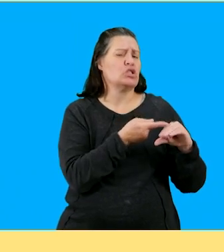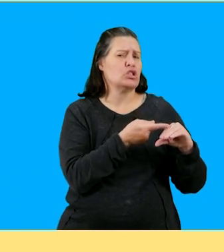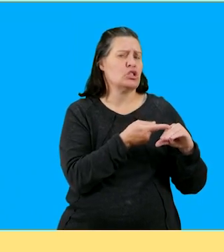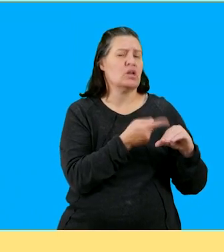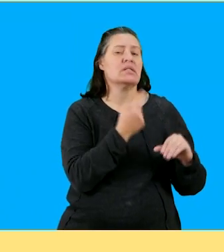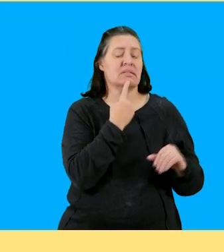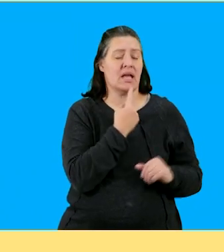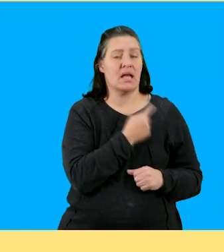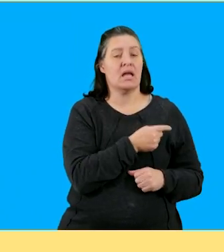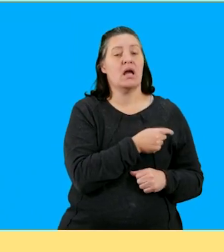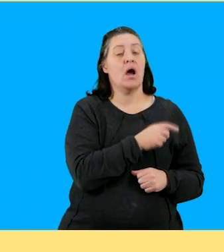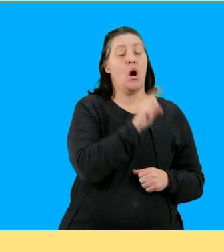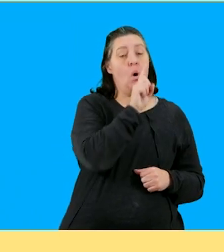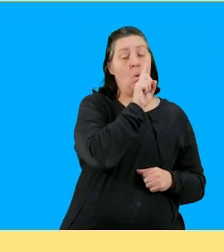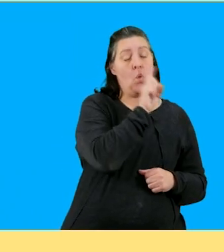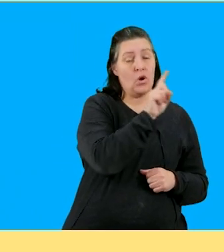say